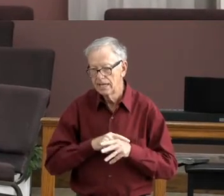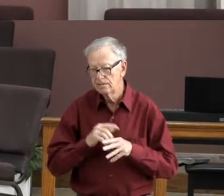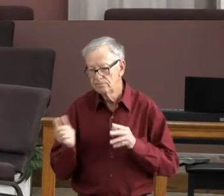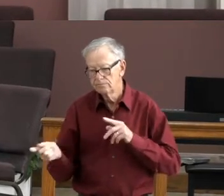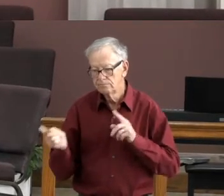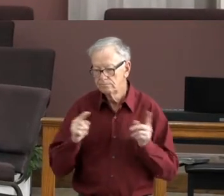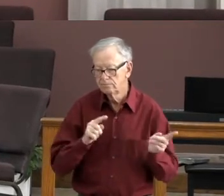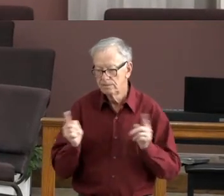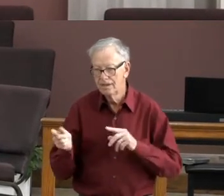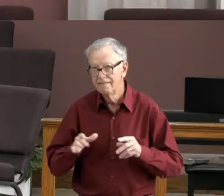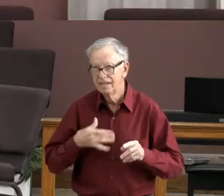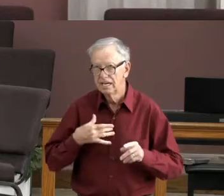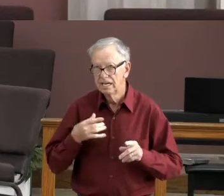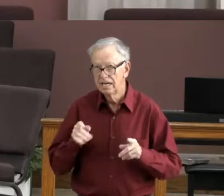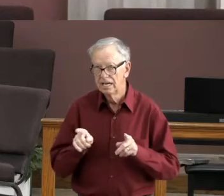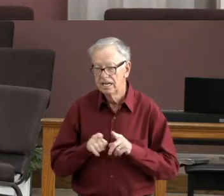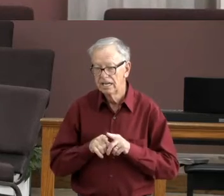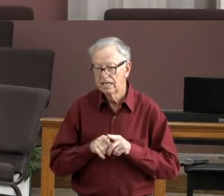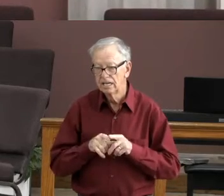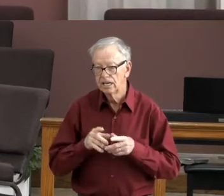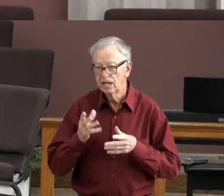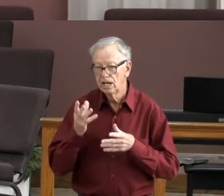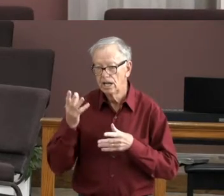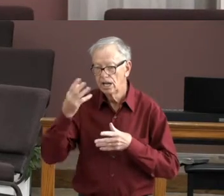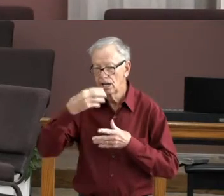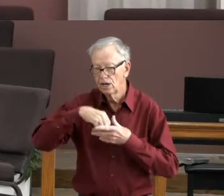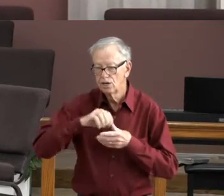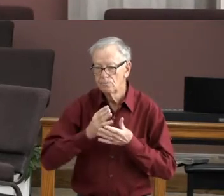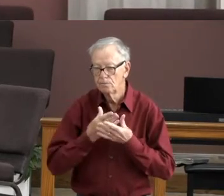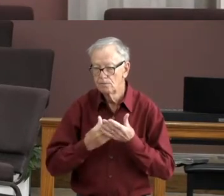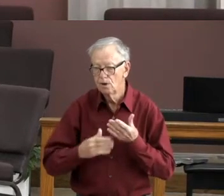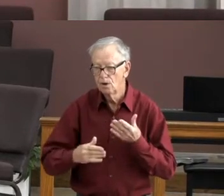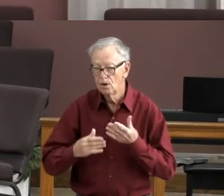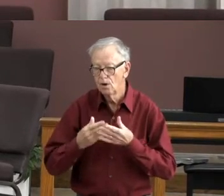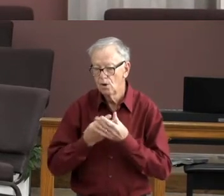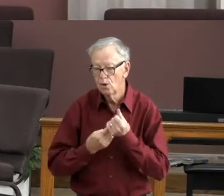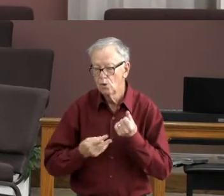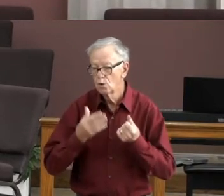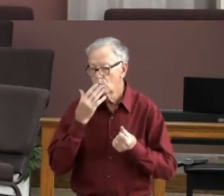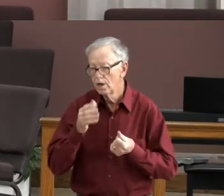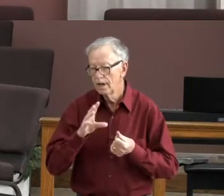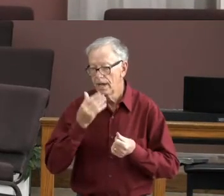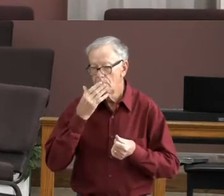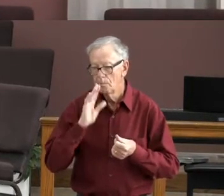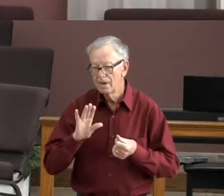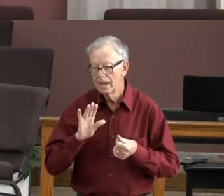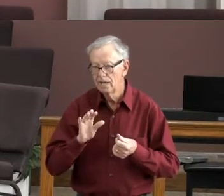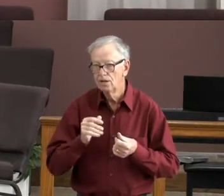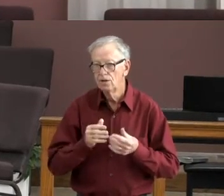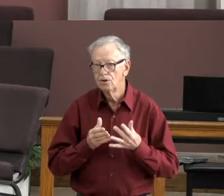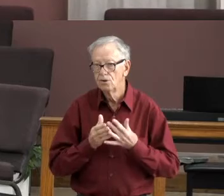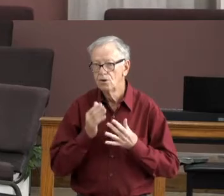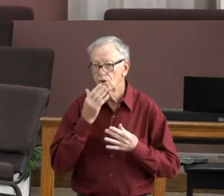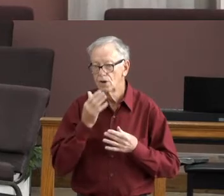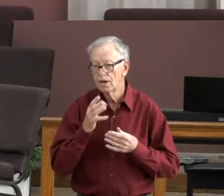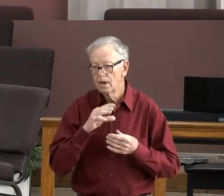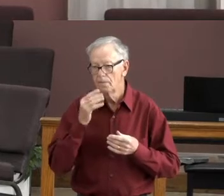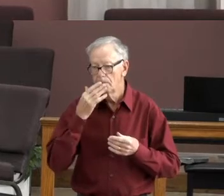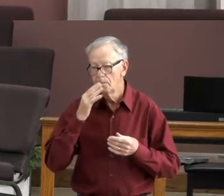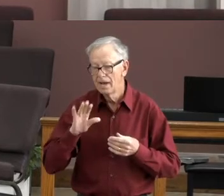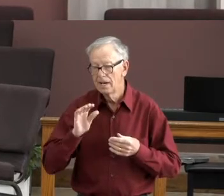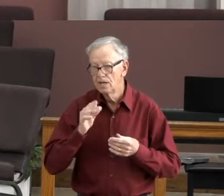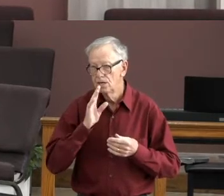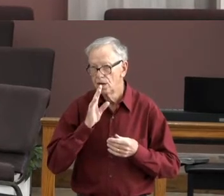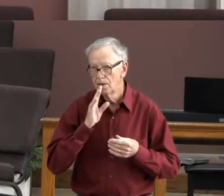what life is. It includes both good and bad. But through the good and the bad, as this song is talking about